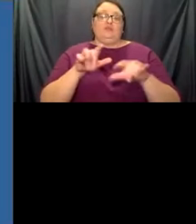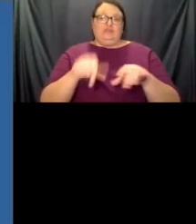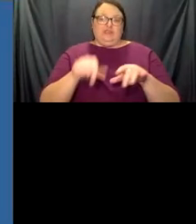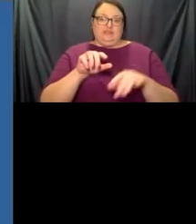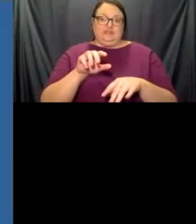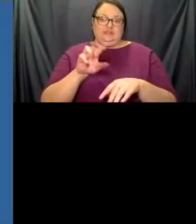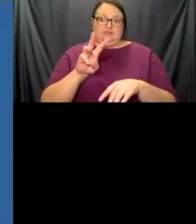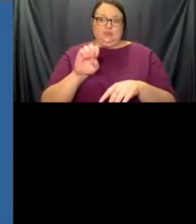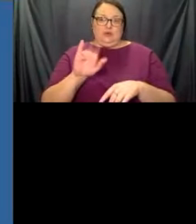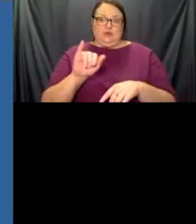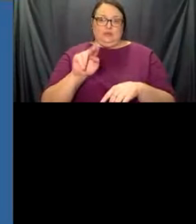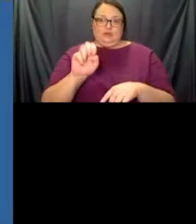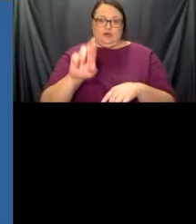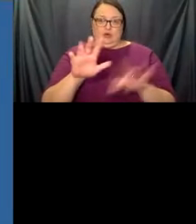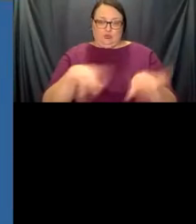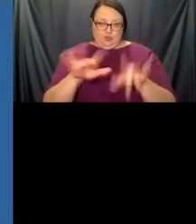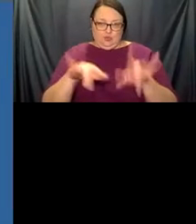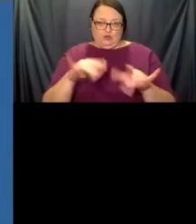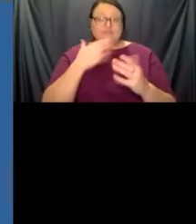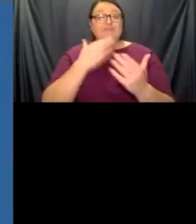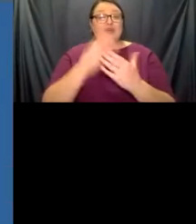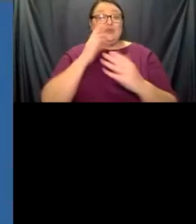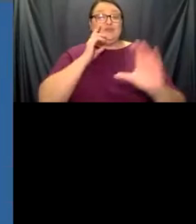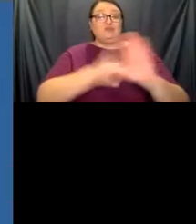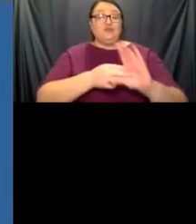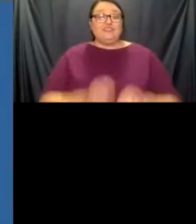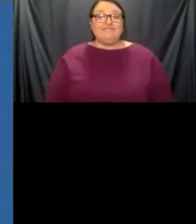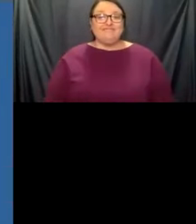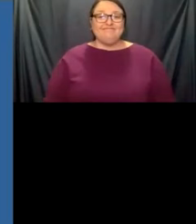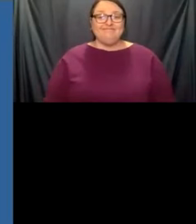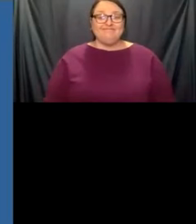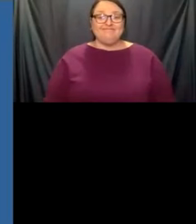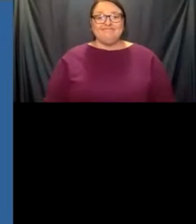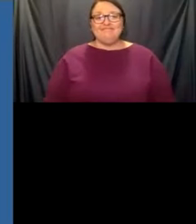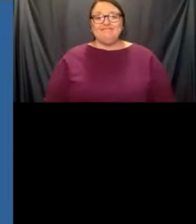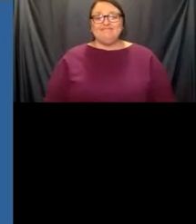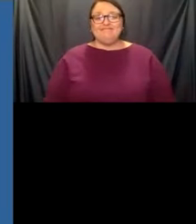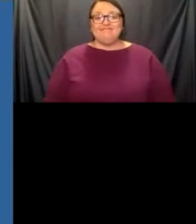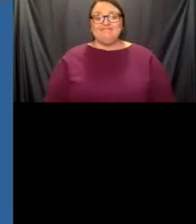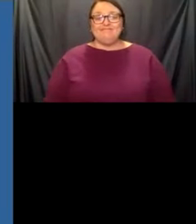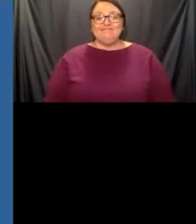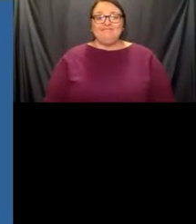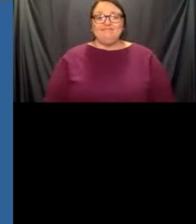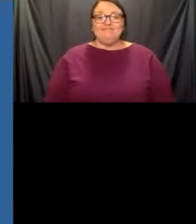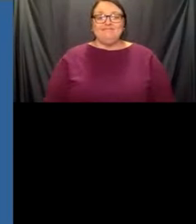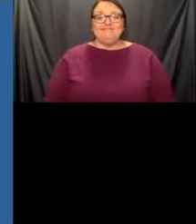webinar. Thank you very much for joining us. Muchas gracias por participar.